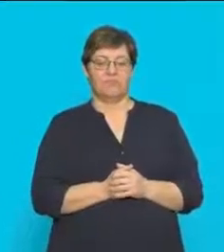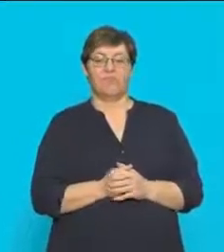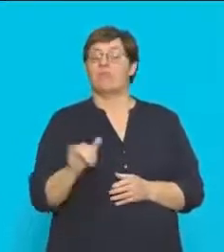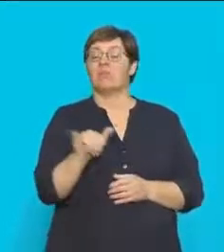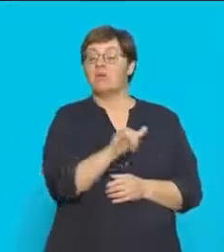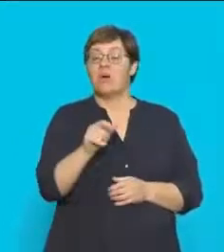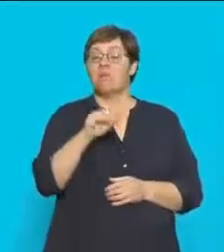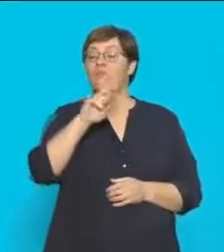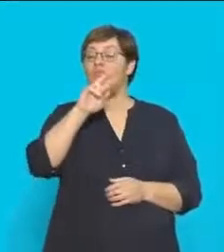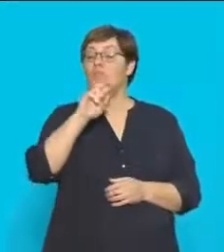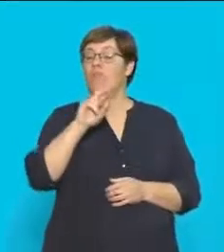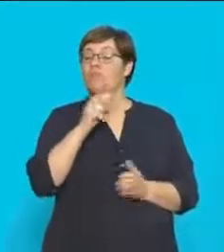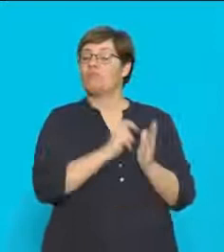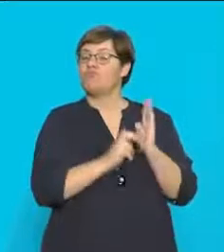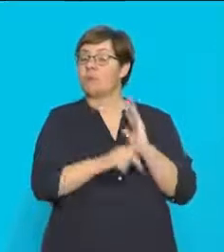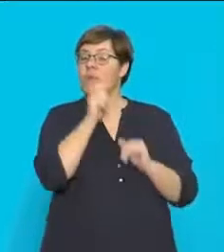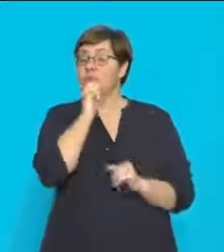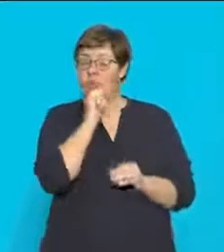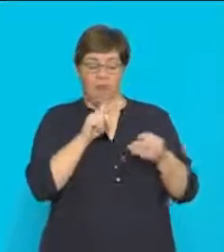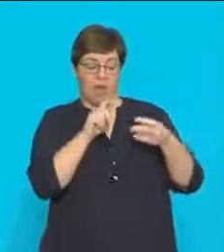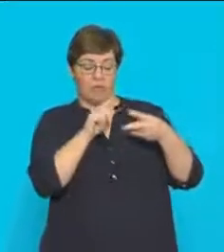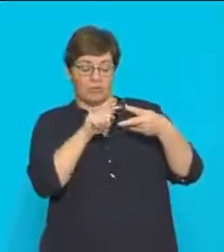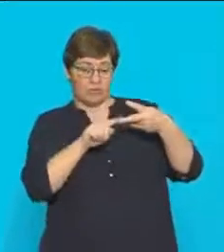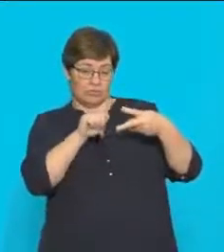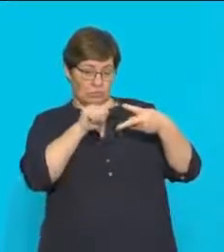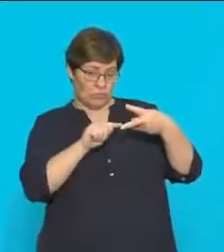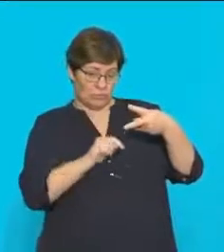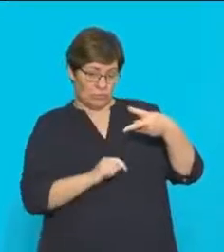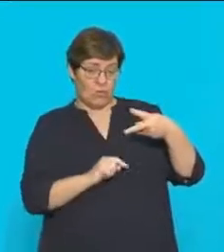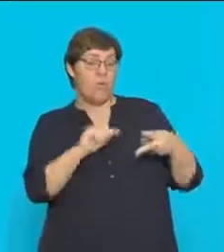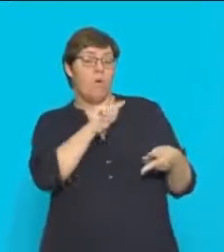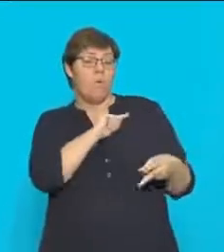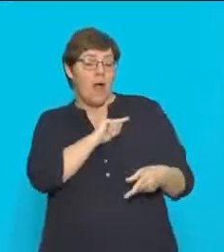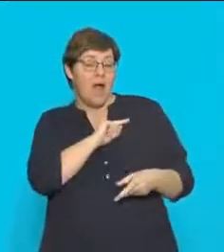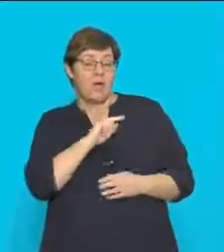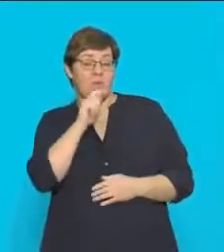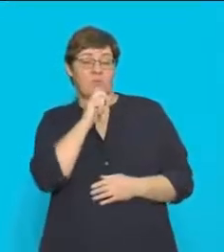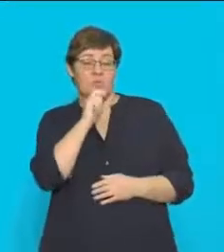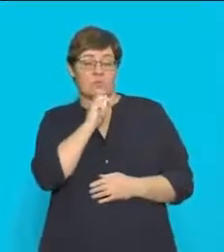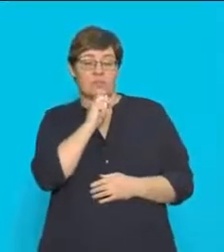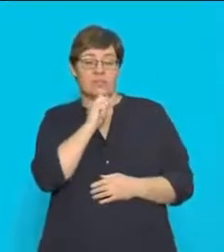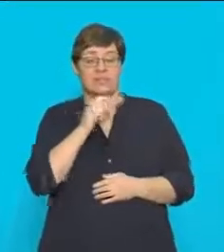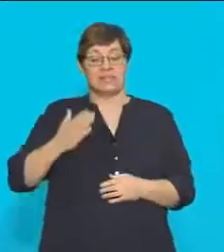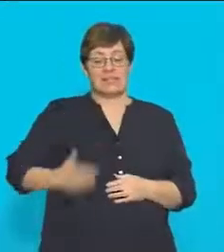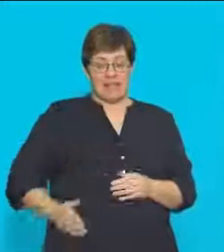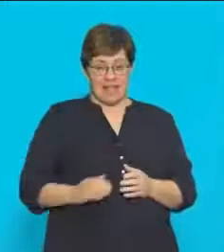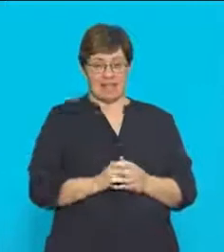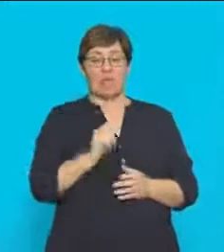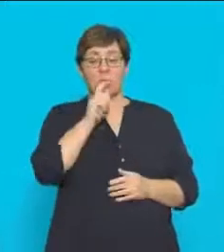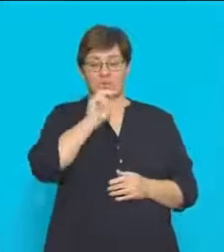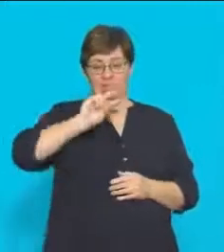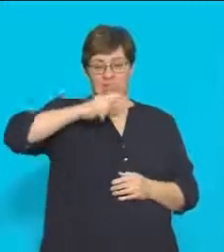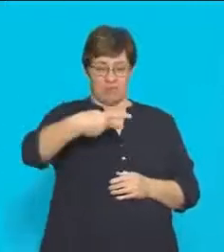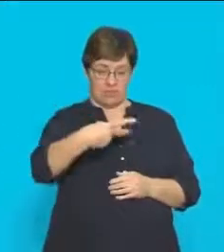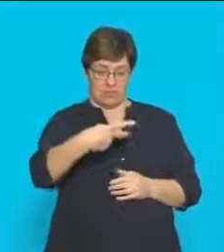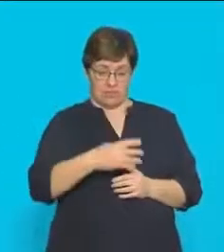Which version of the sine rule are we going to use? Remember, there were two versions of the sine rule. Because we're looking for a side,